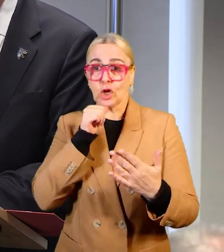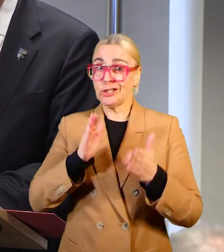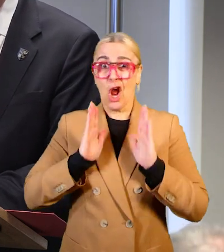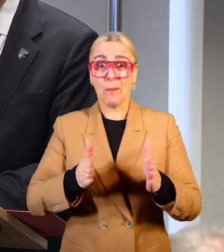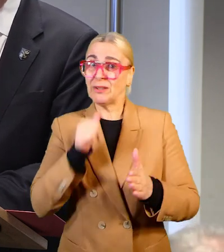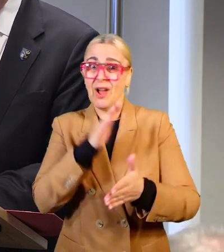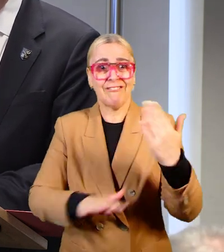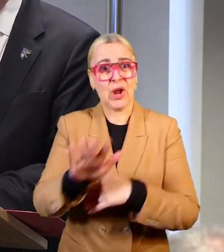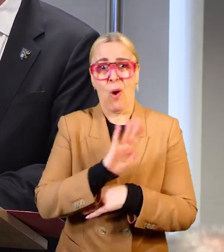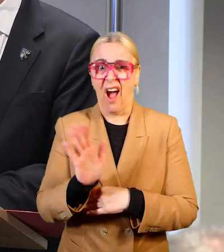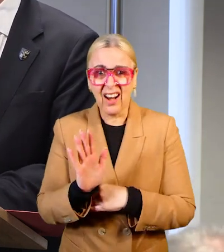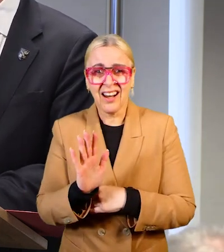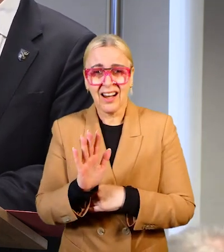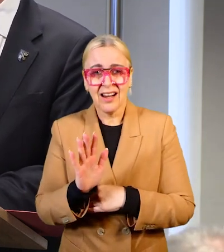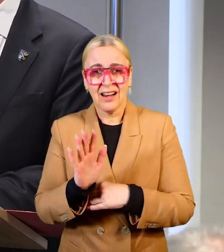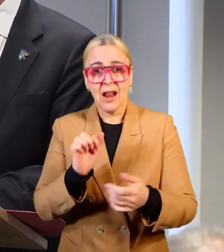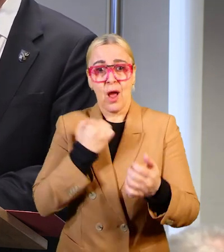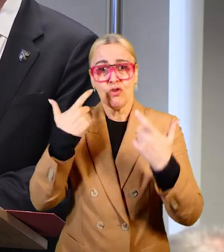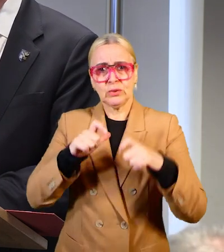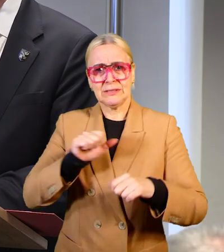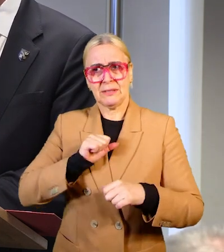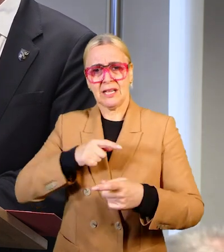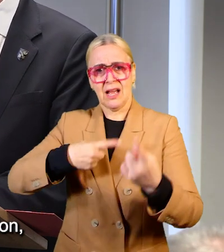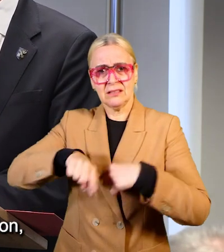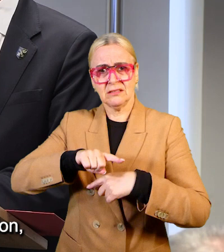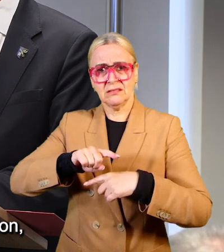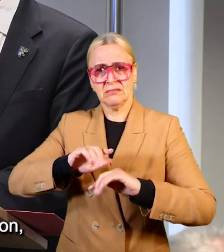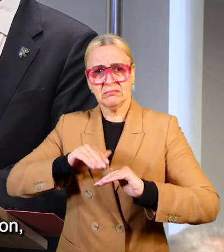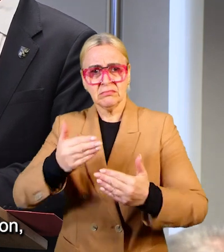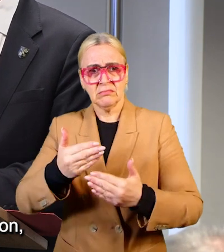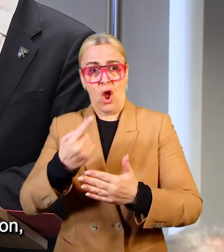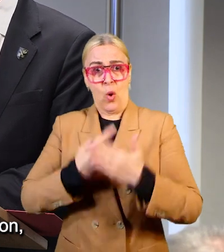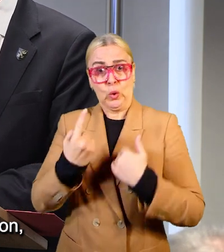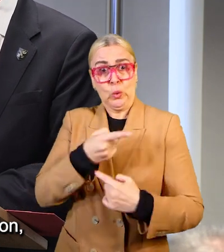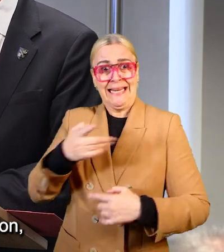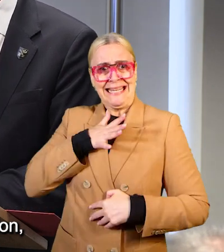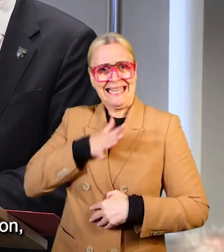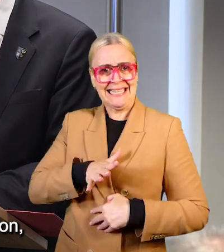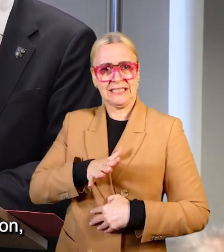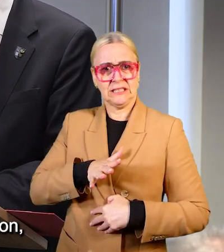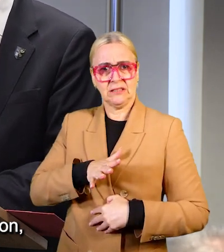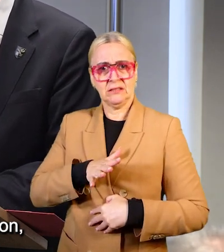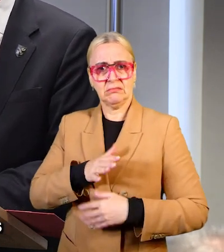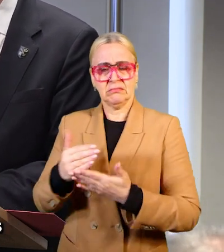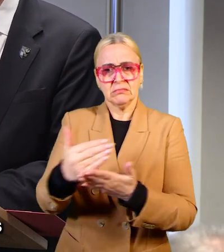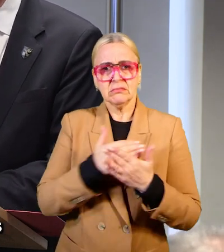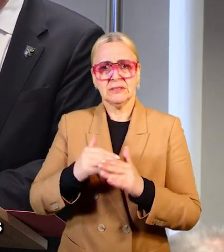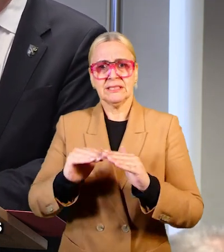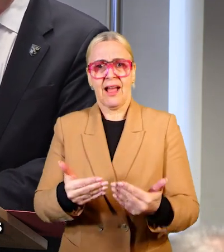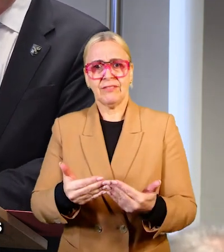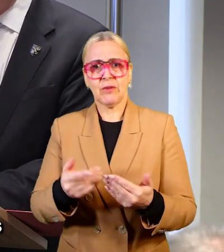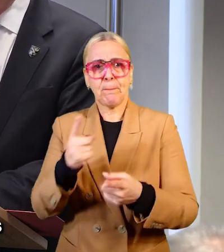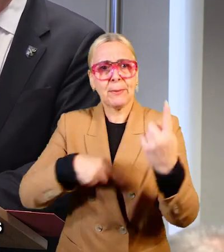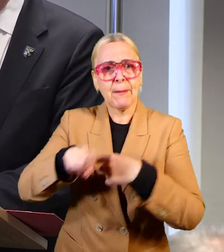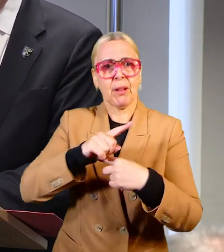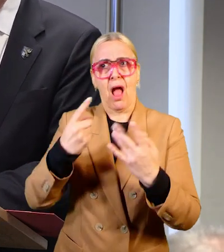is based on distance or support needs. However, it is not a universal obligation, and our residents